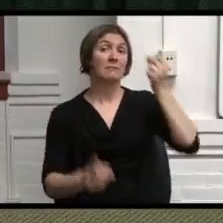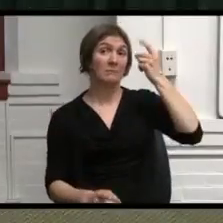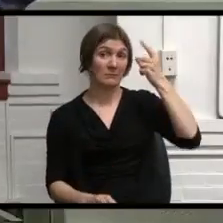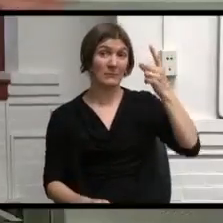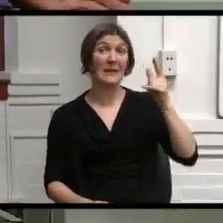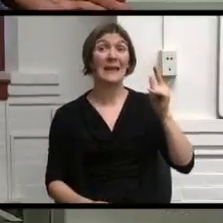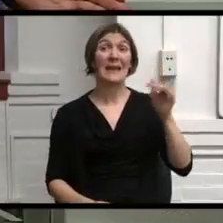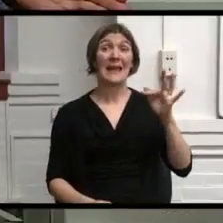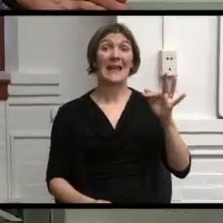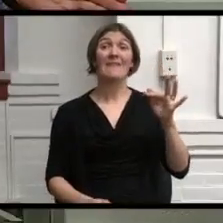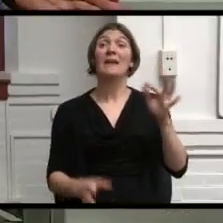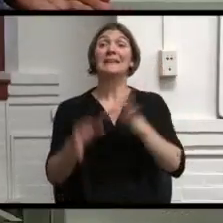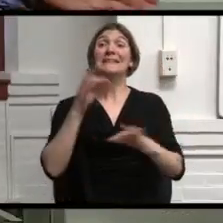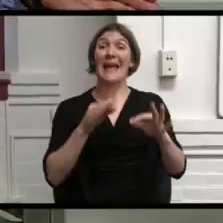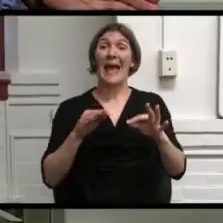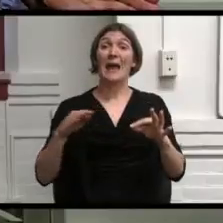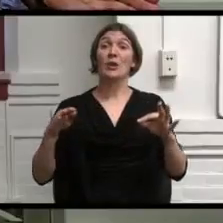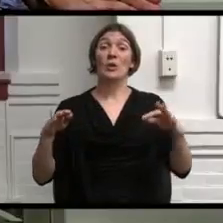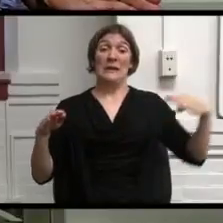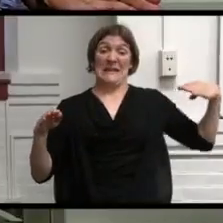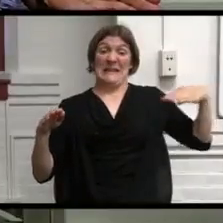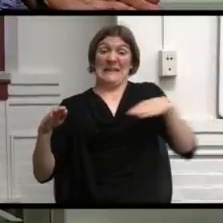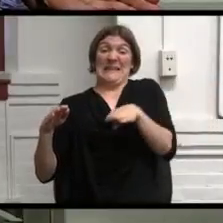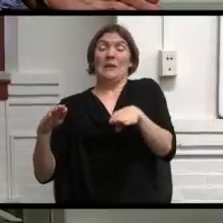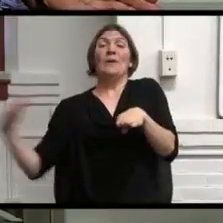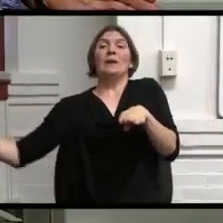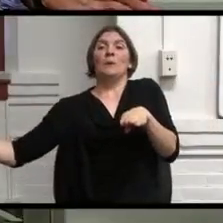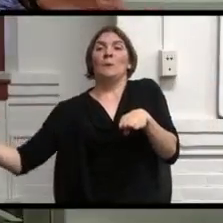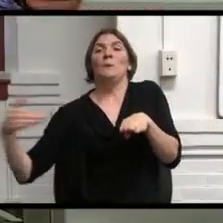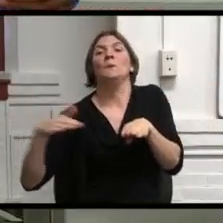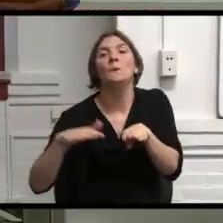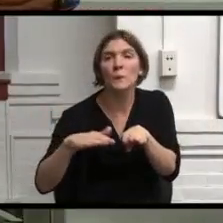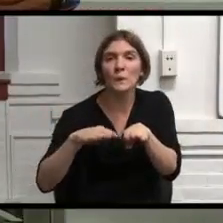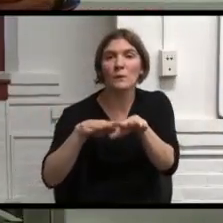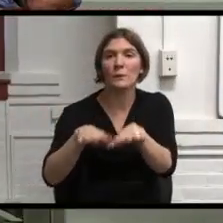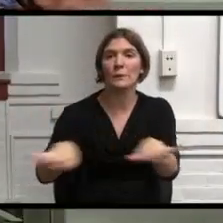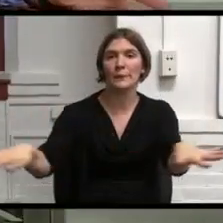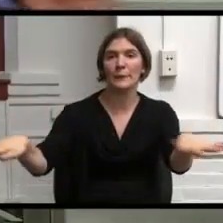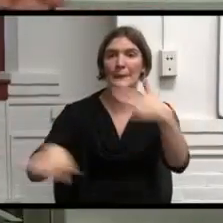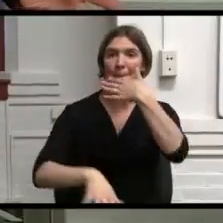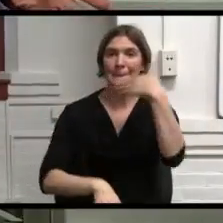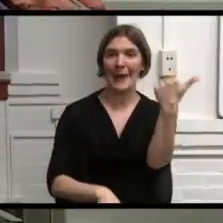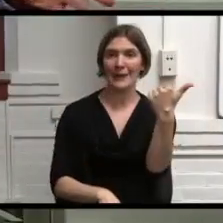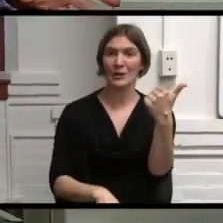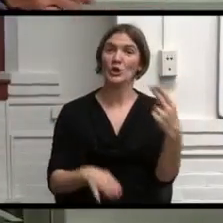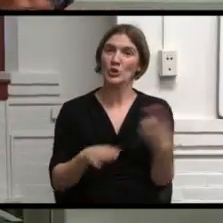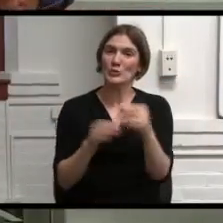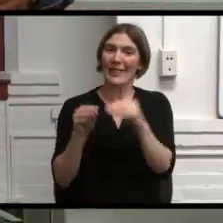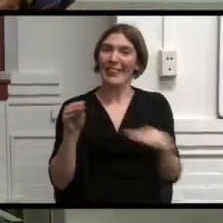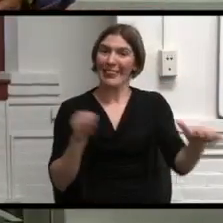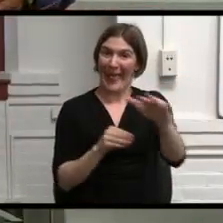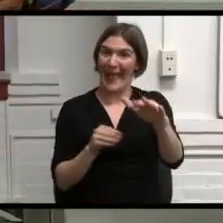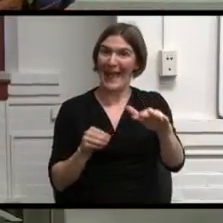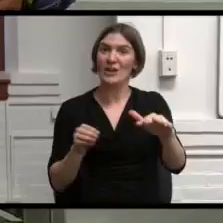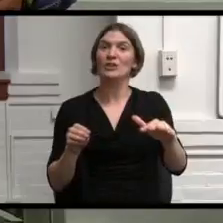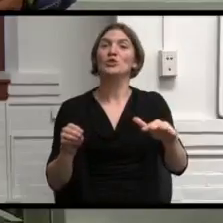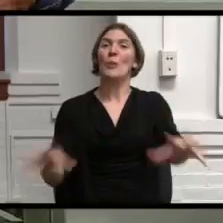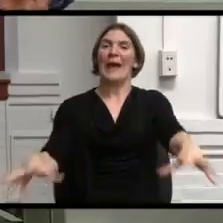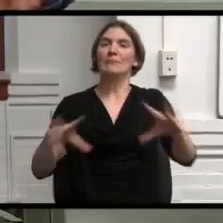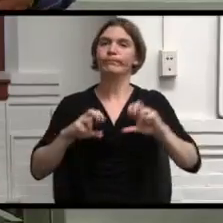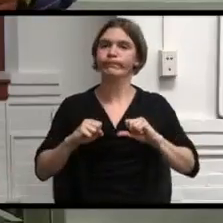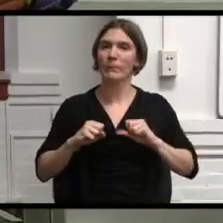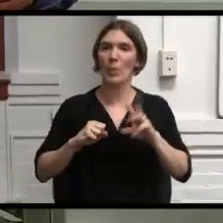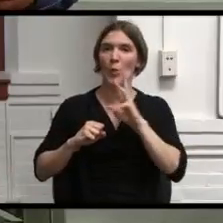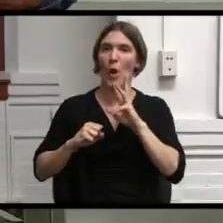to enter at the other end of that parcel, at the sort of Right. the southern end, you would use all that land, that 12 acres, to basically, or at